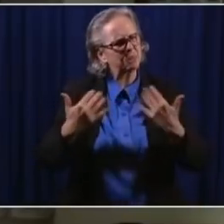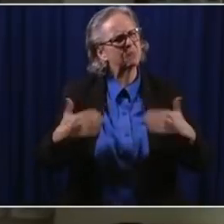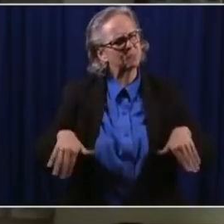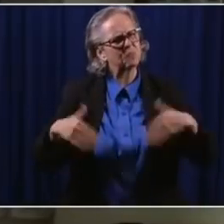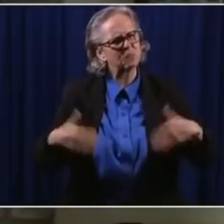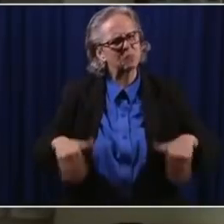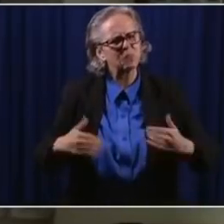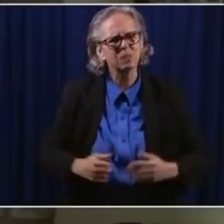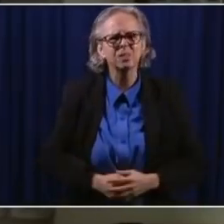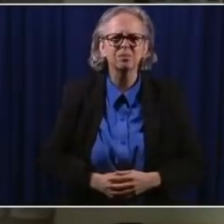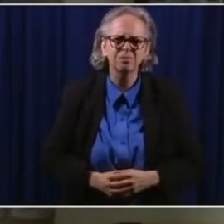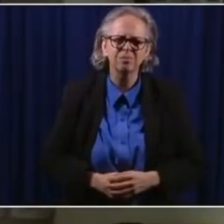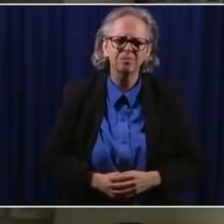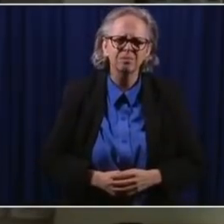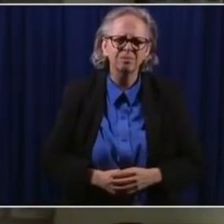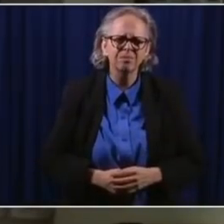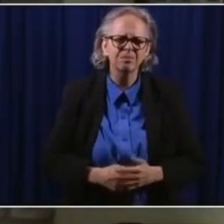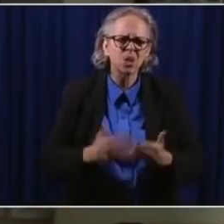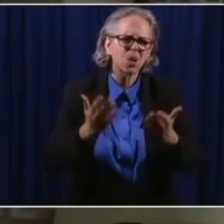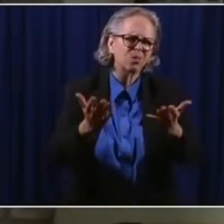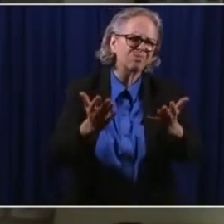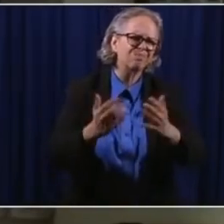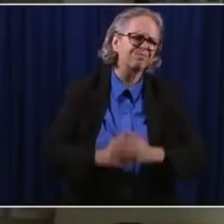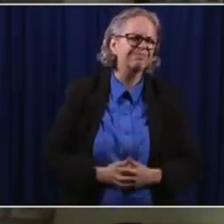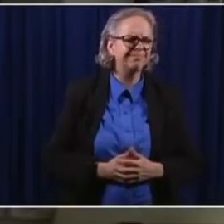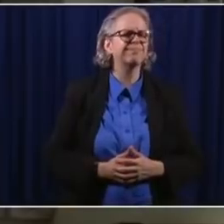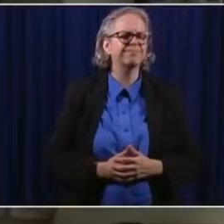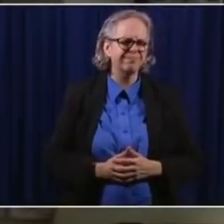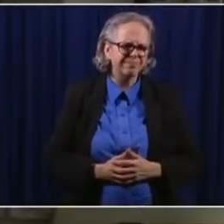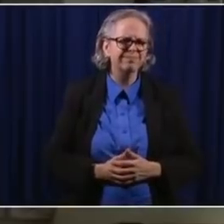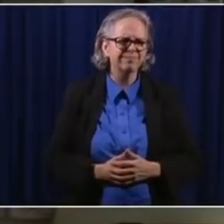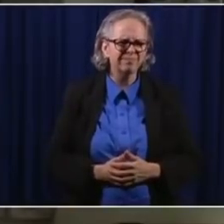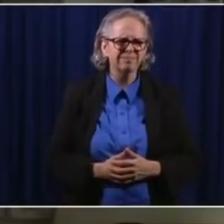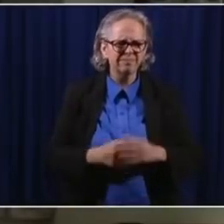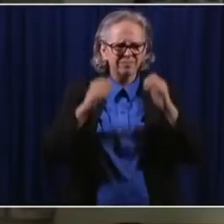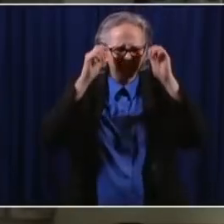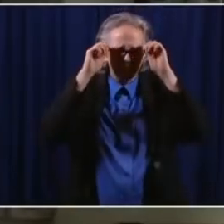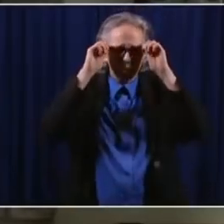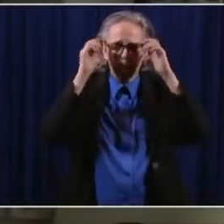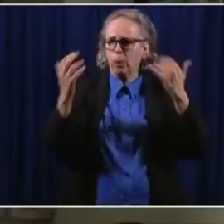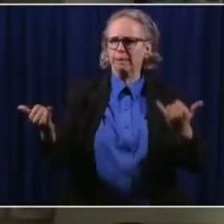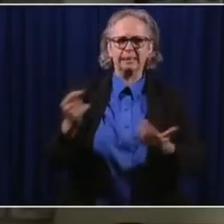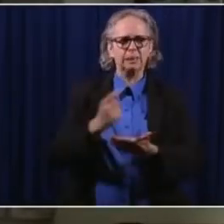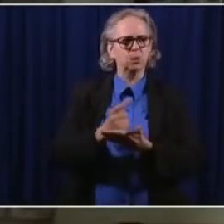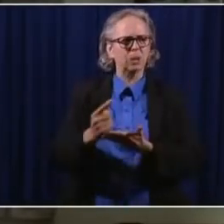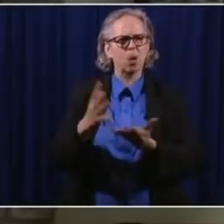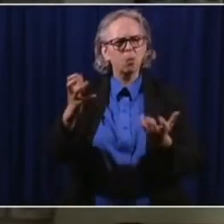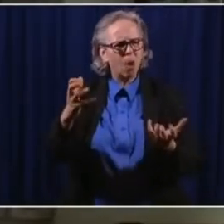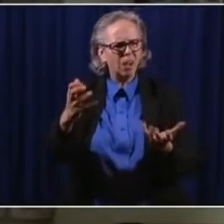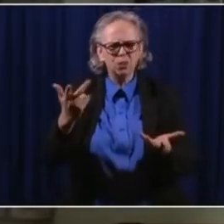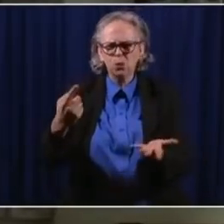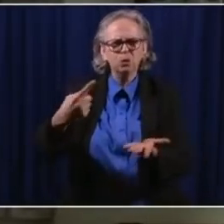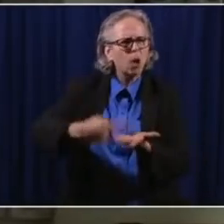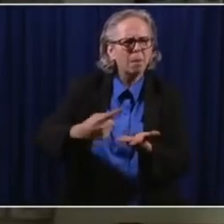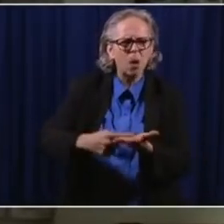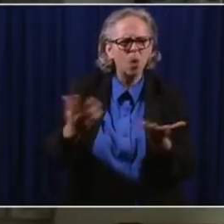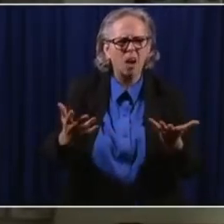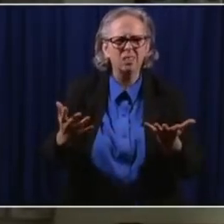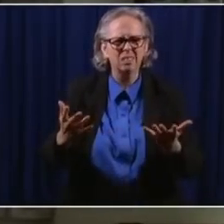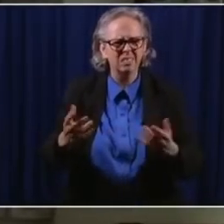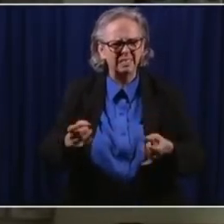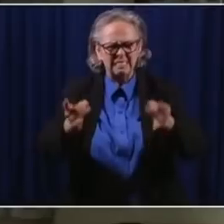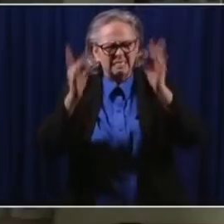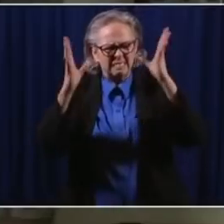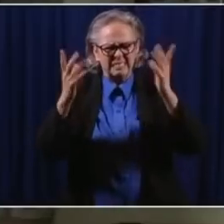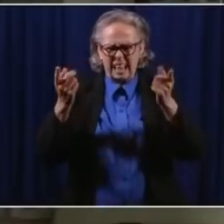I want to take another look this week at some tragic headlines just from this past weekend. We did this last